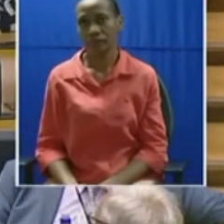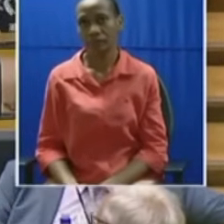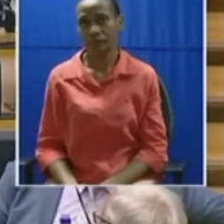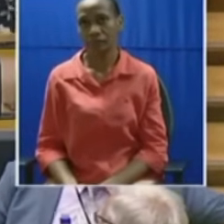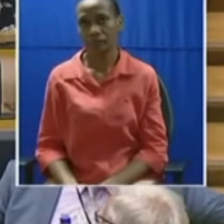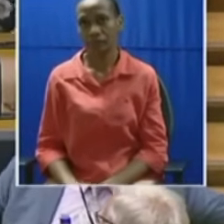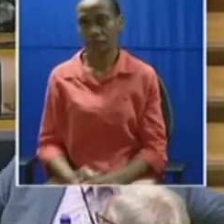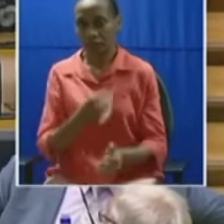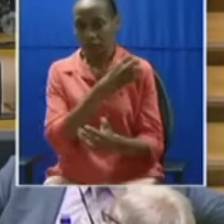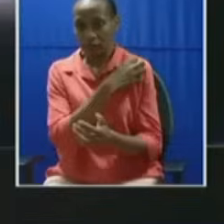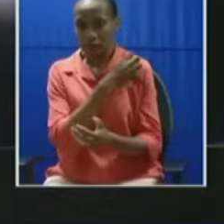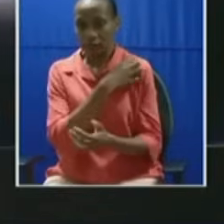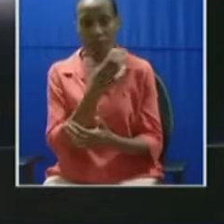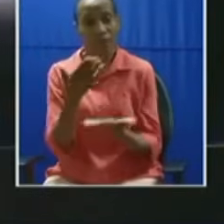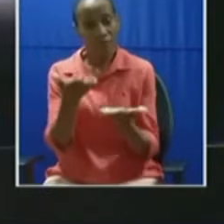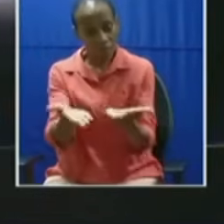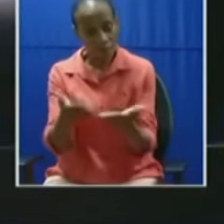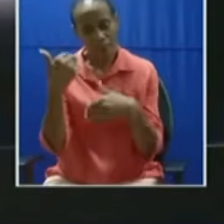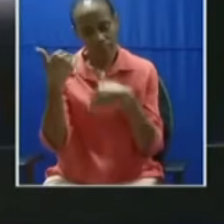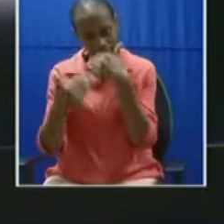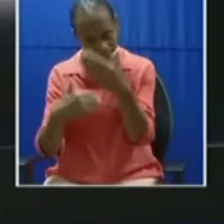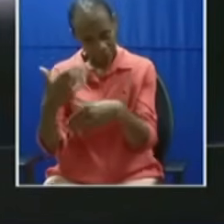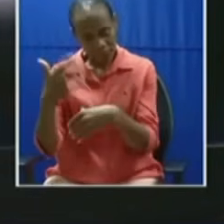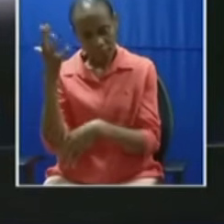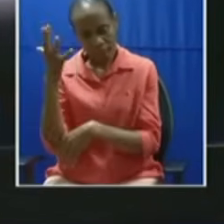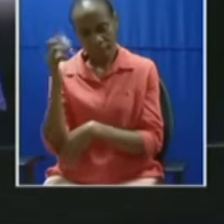Honourable Minister, please proceed with yours.